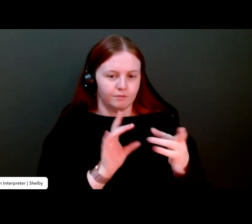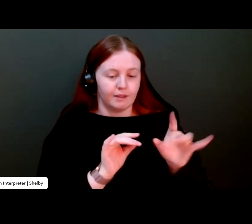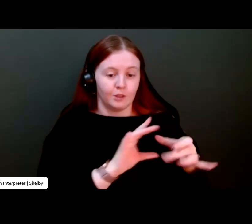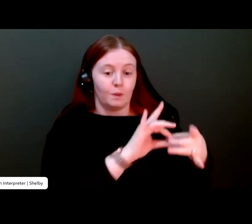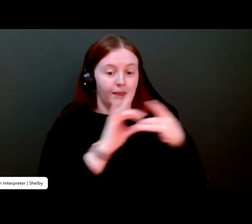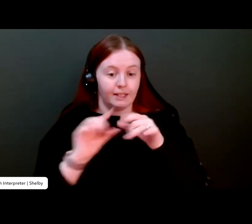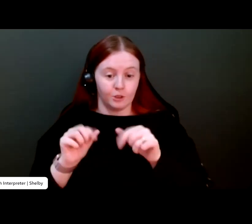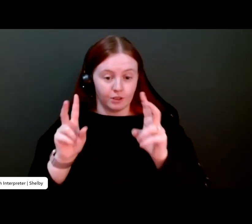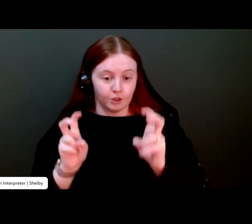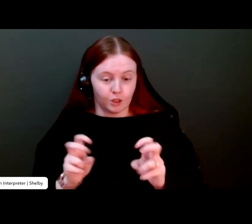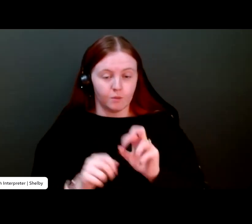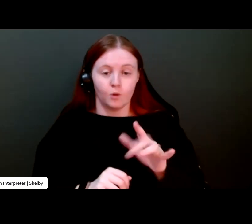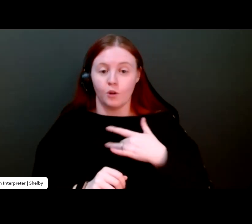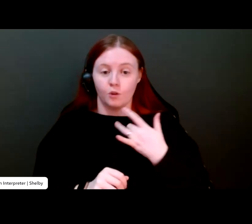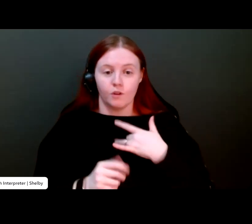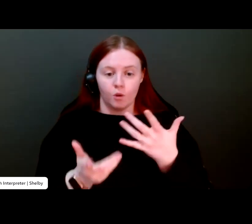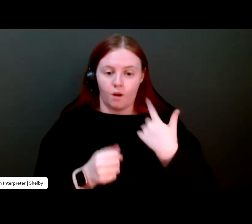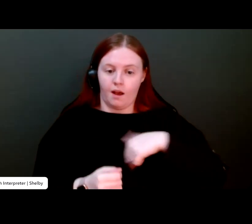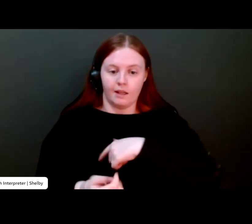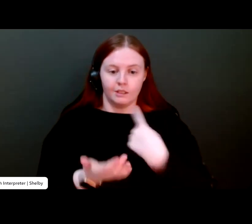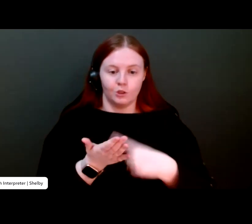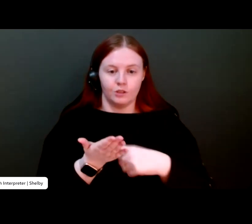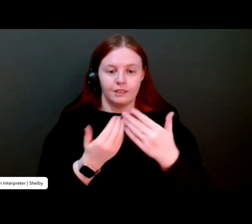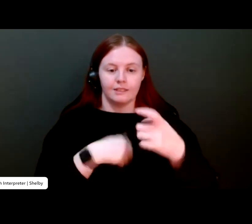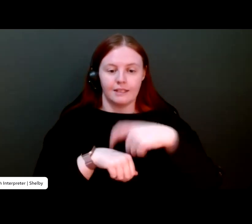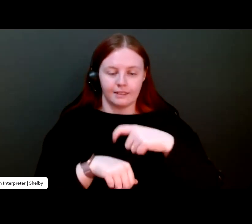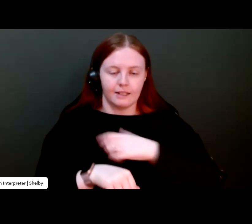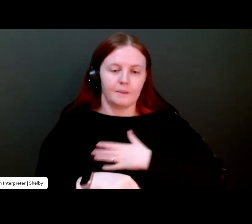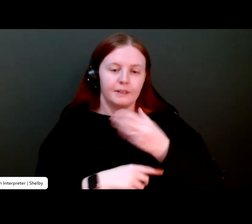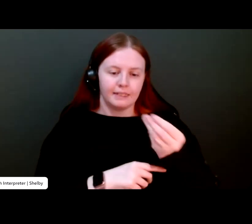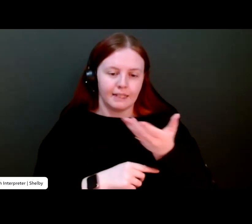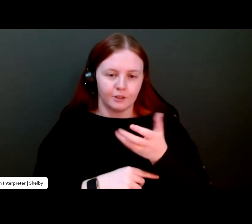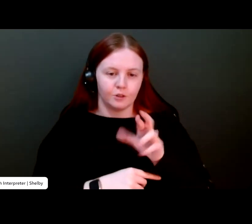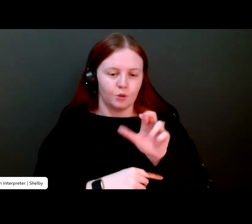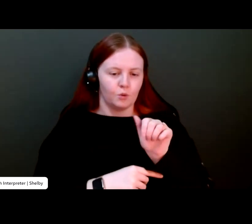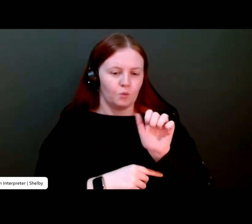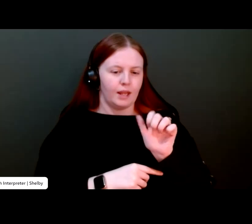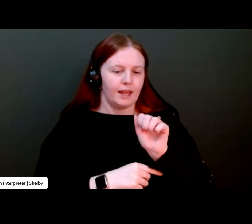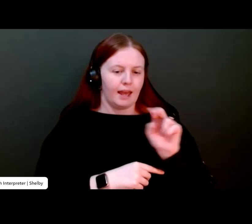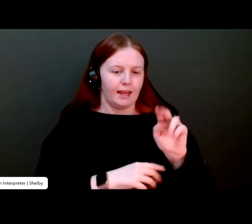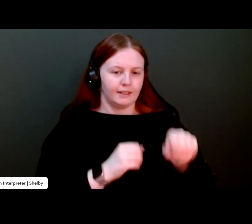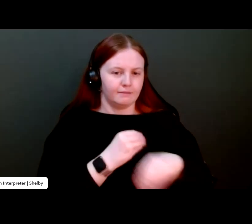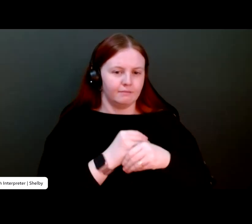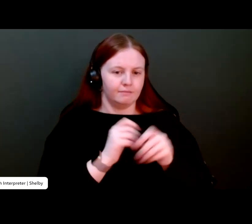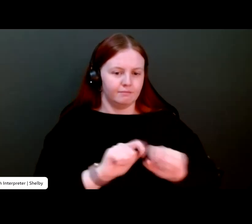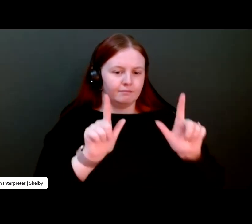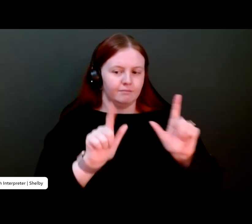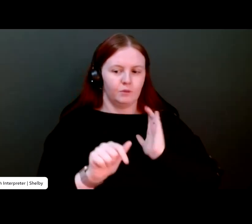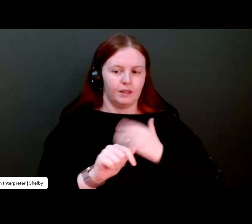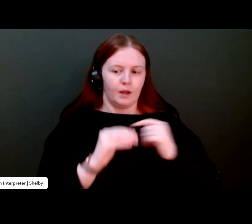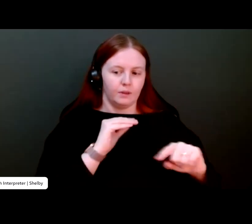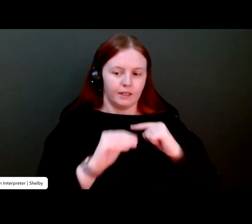this topic or that you feel we should talk about, do let us know. Rayanne, I think you can put our slide on with our email and